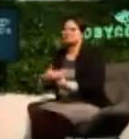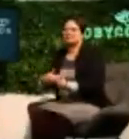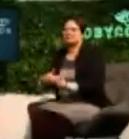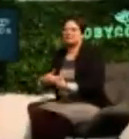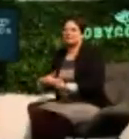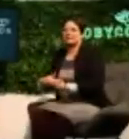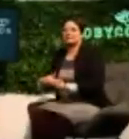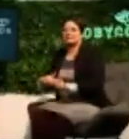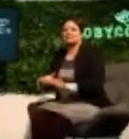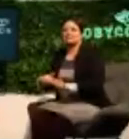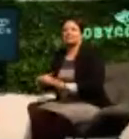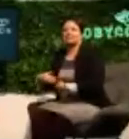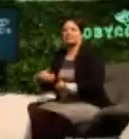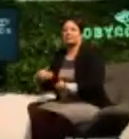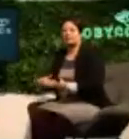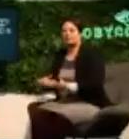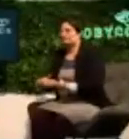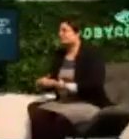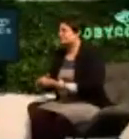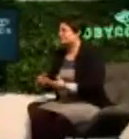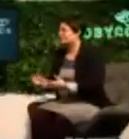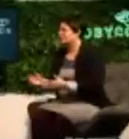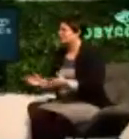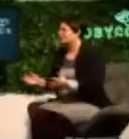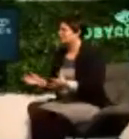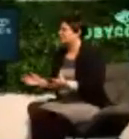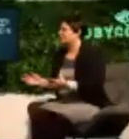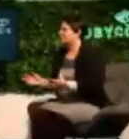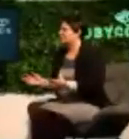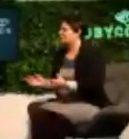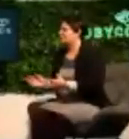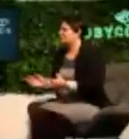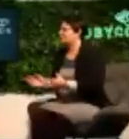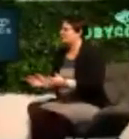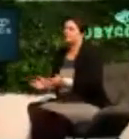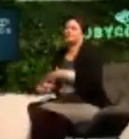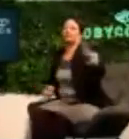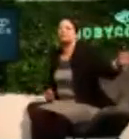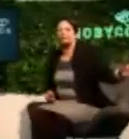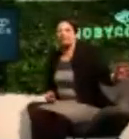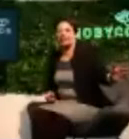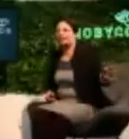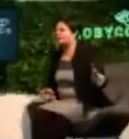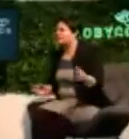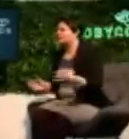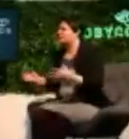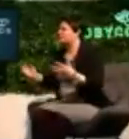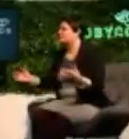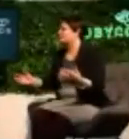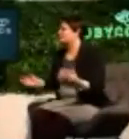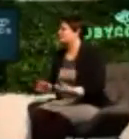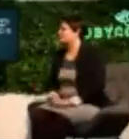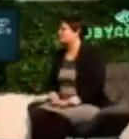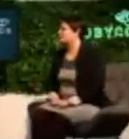They're perpendicularly facing the cross traffic. So unlike in North America, where you're often looking so far ahead, here